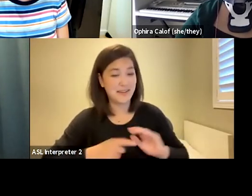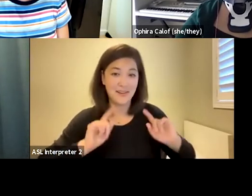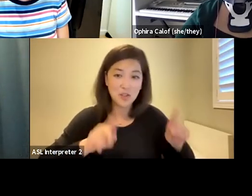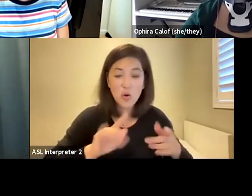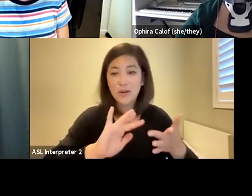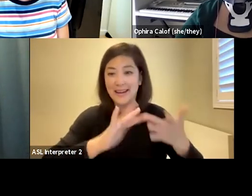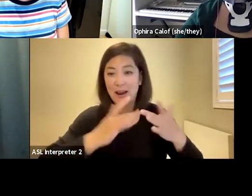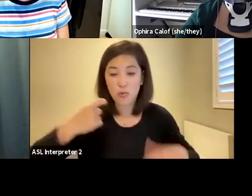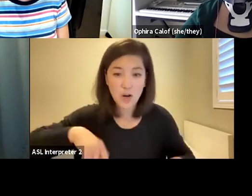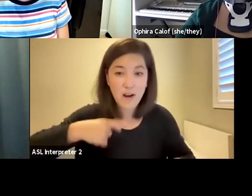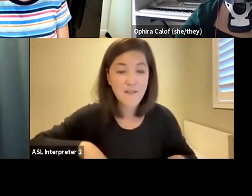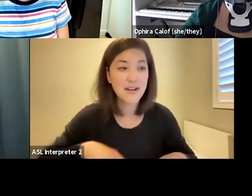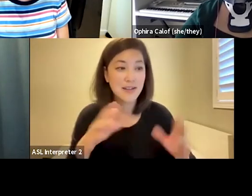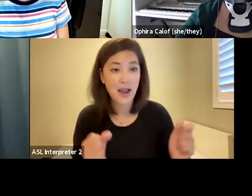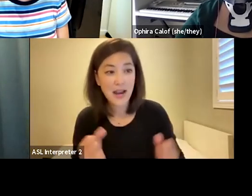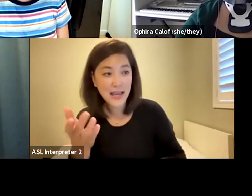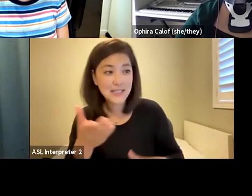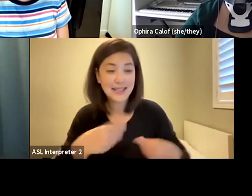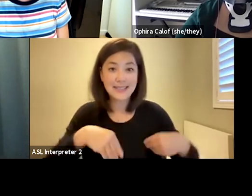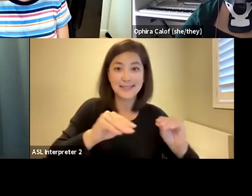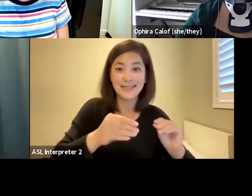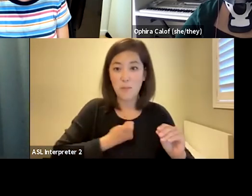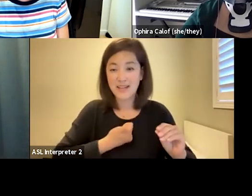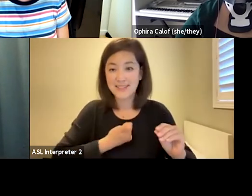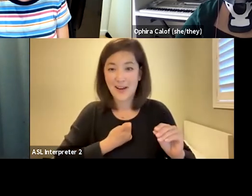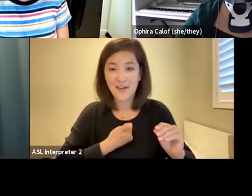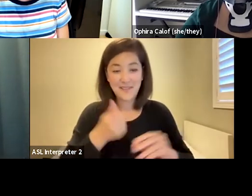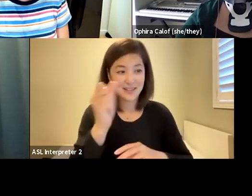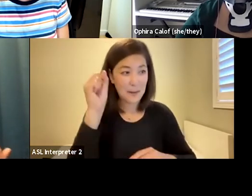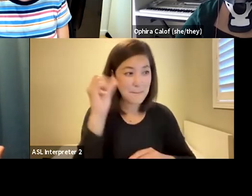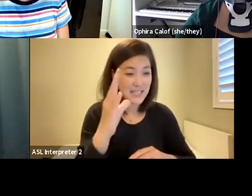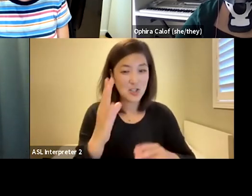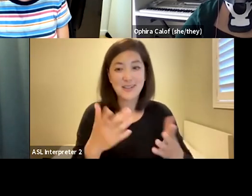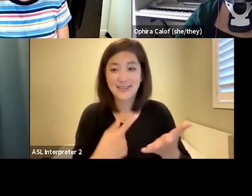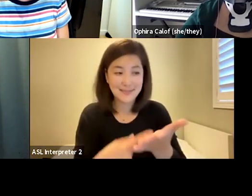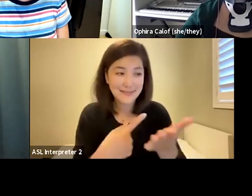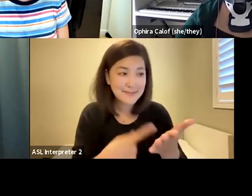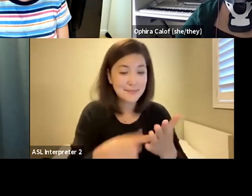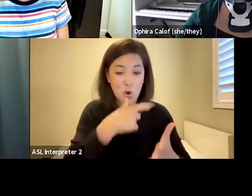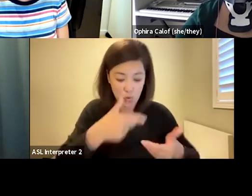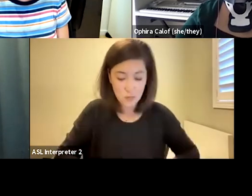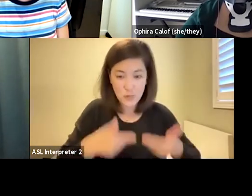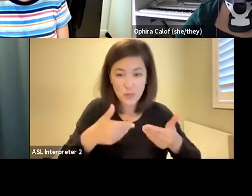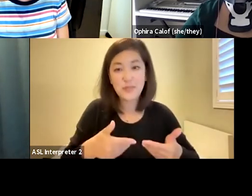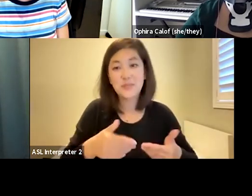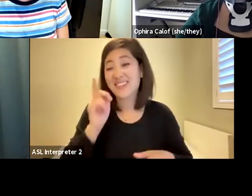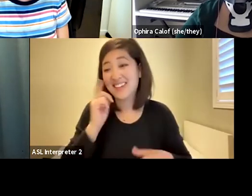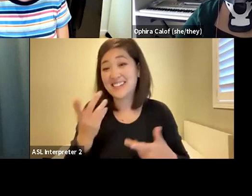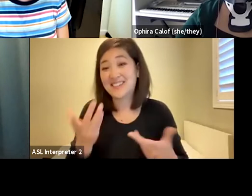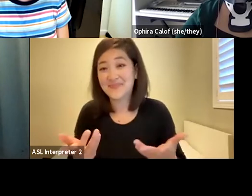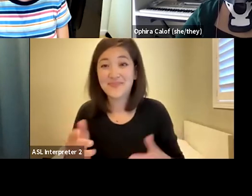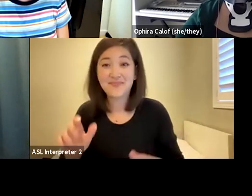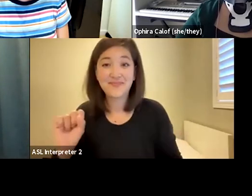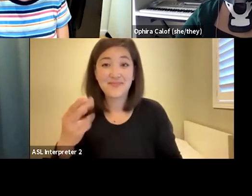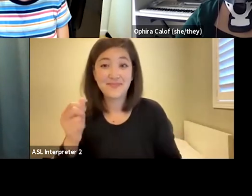to showrunners and defend all the creative choices I made. And this all coincides, I think, with what Shabnam actually said